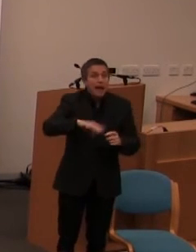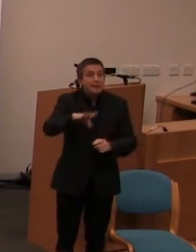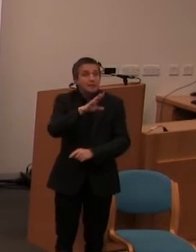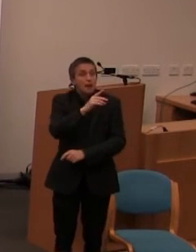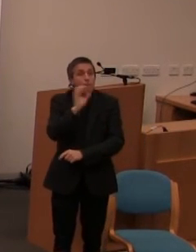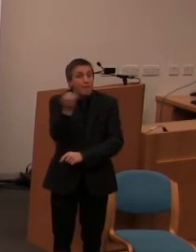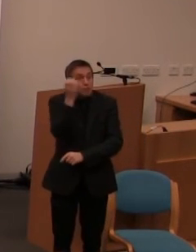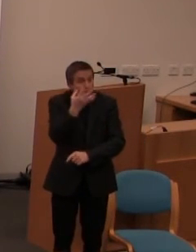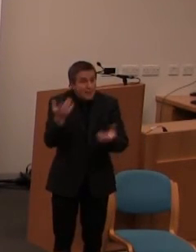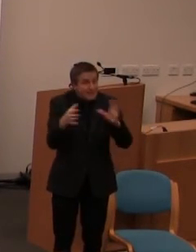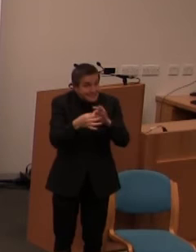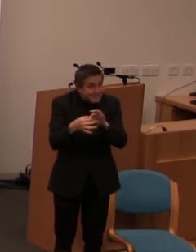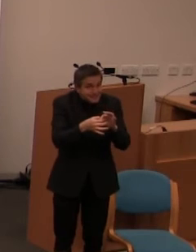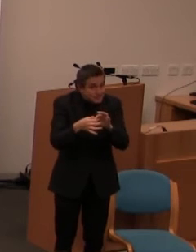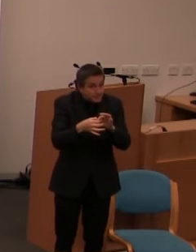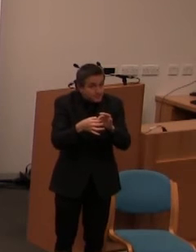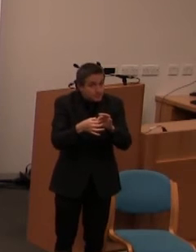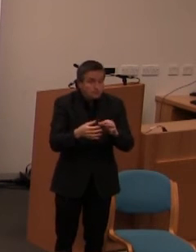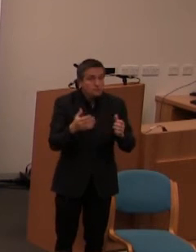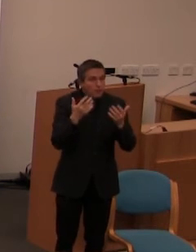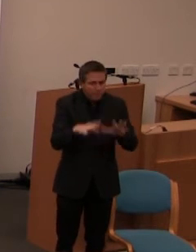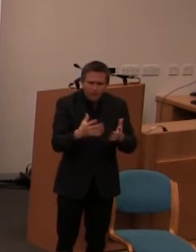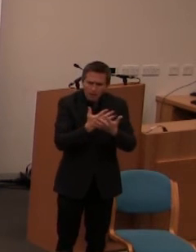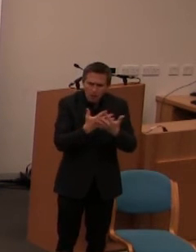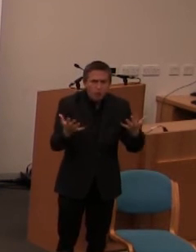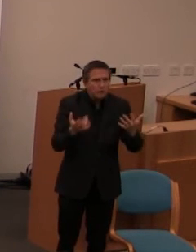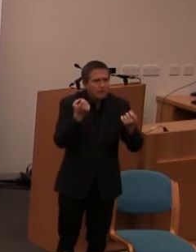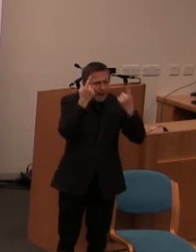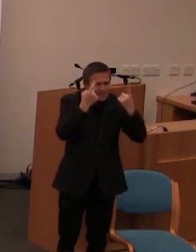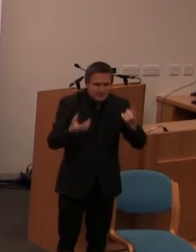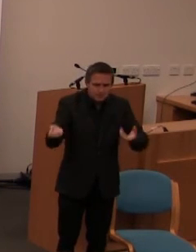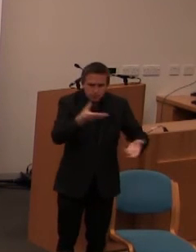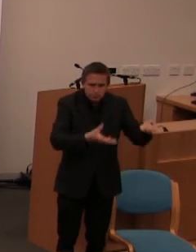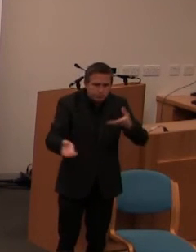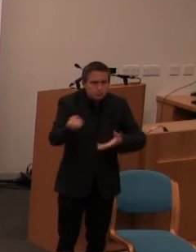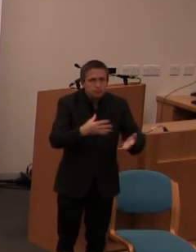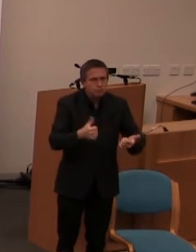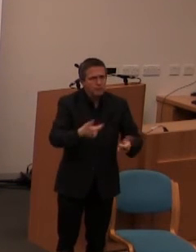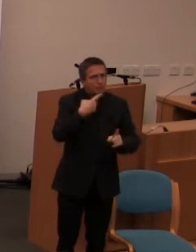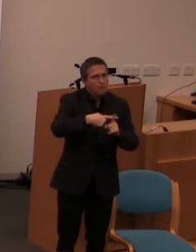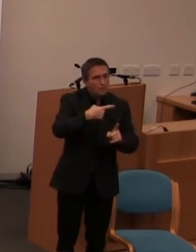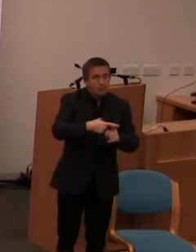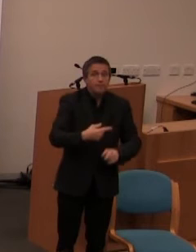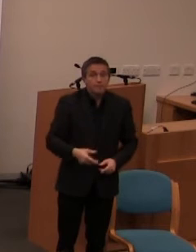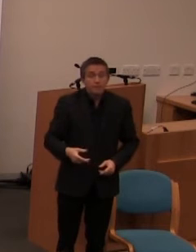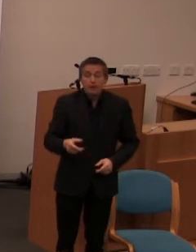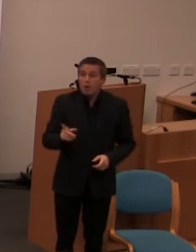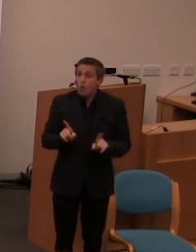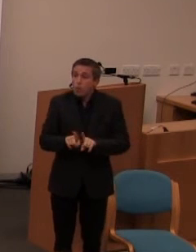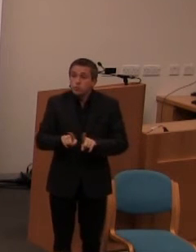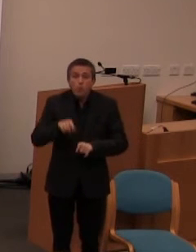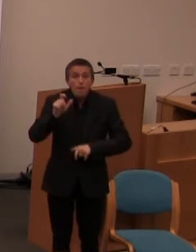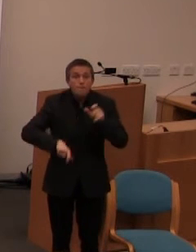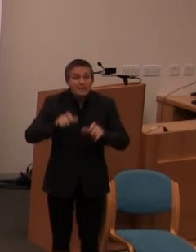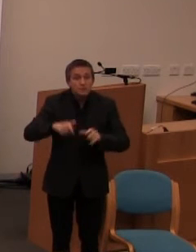paramedics as well. So we've heard lots of innovation, creative thinking, good partnership as well. And we've also heard lots of good feedback from the patient